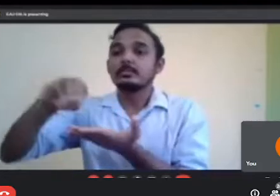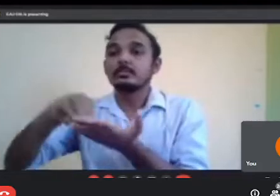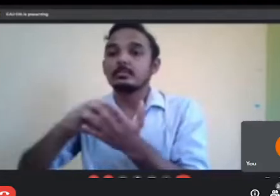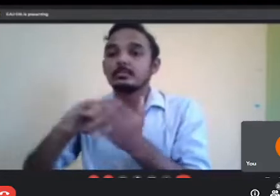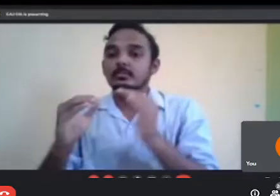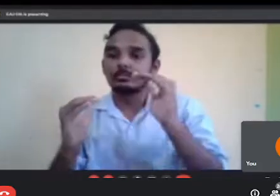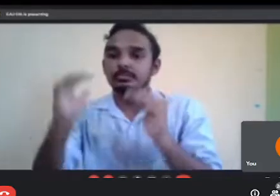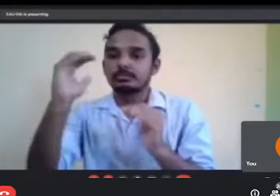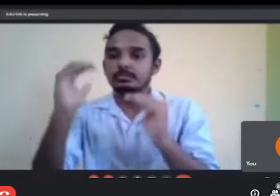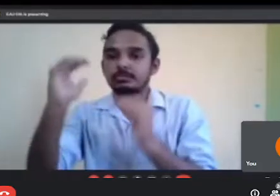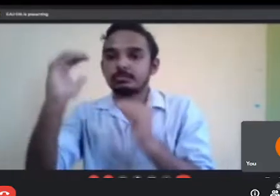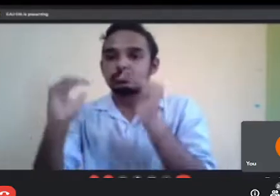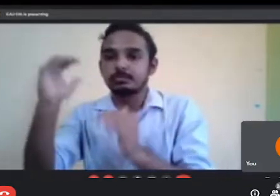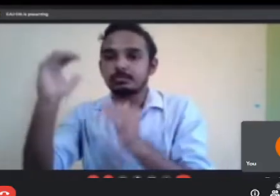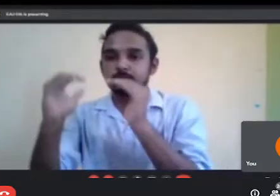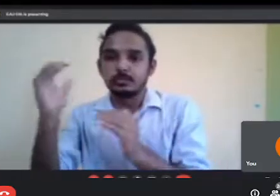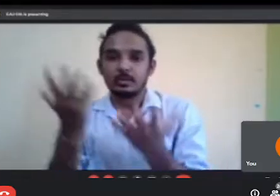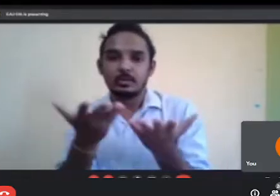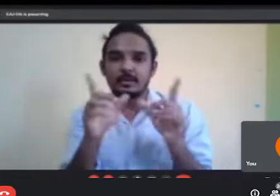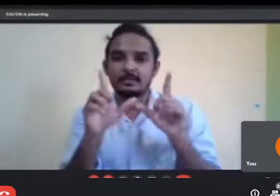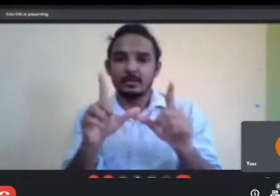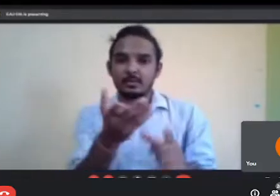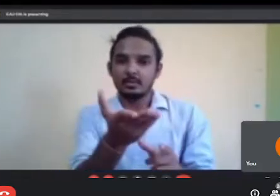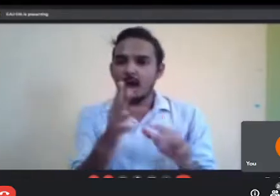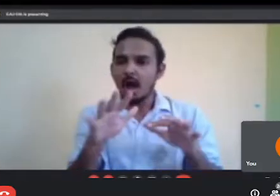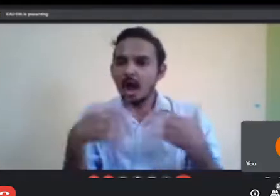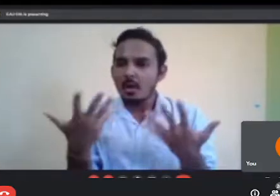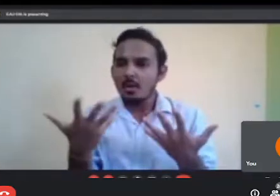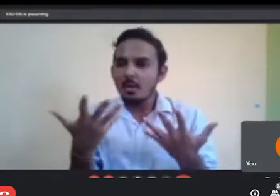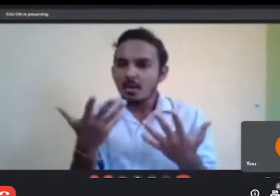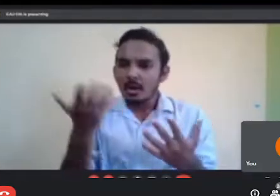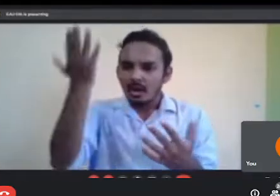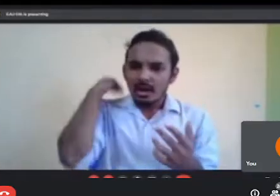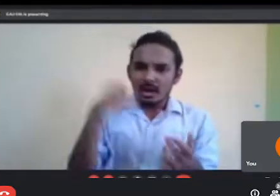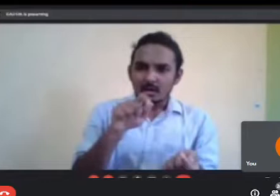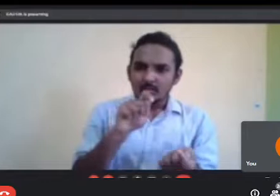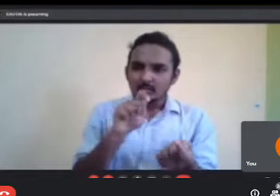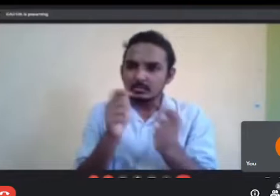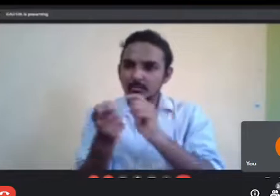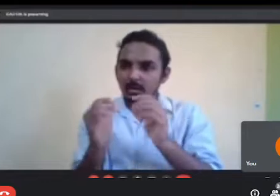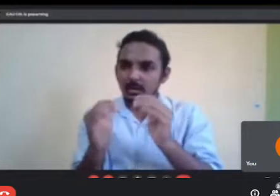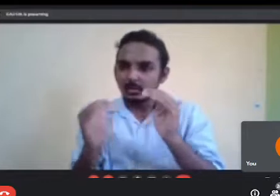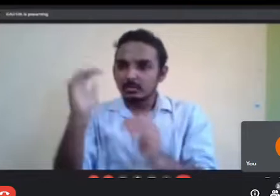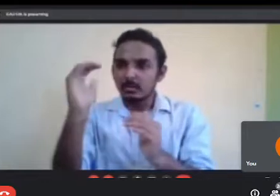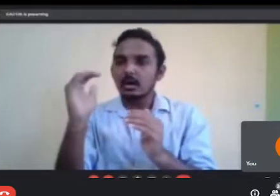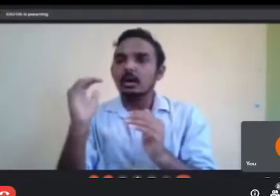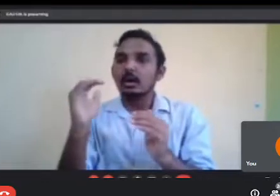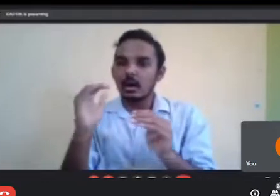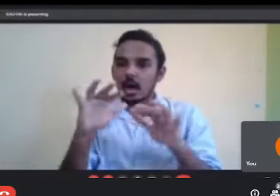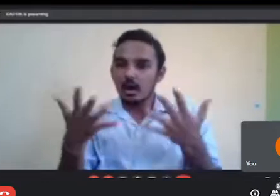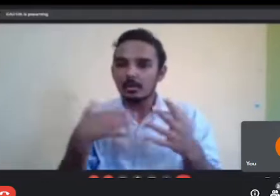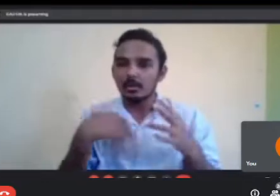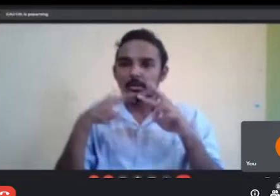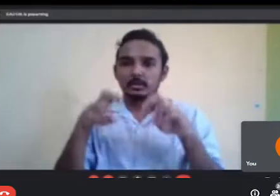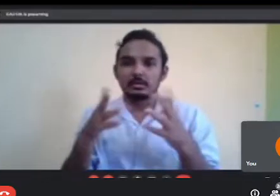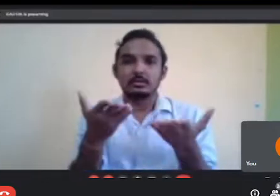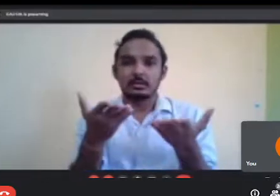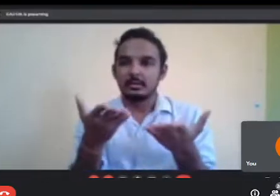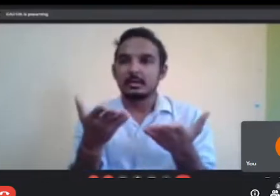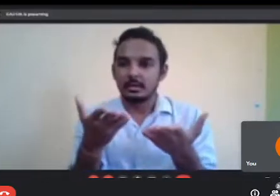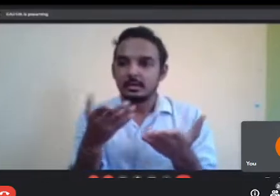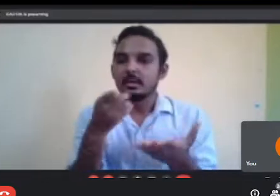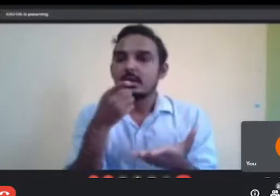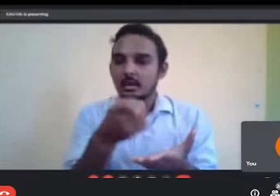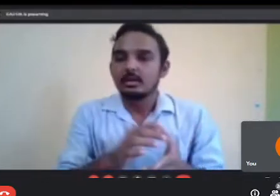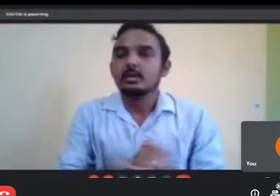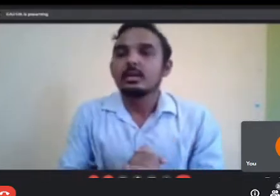involvement, the first post test, you see how there's the rise, and then the second post test, the